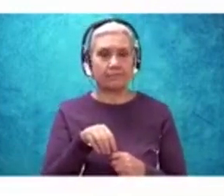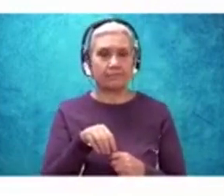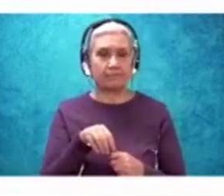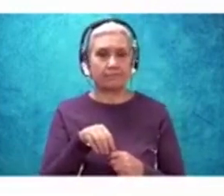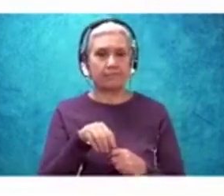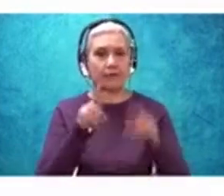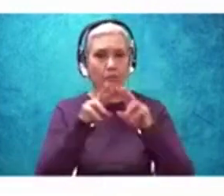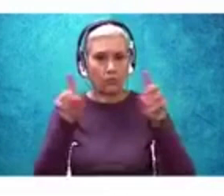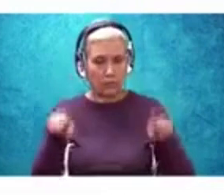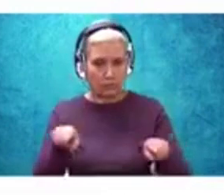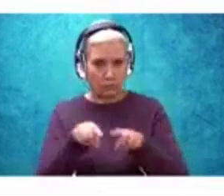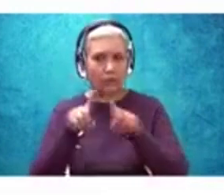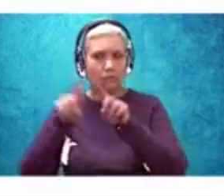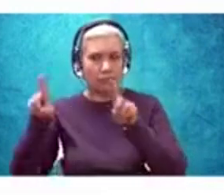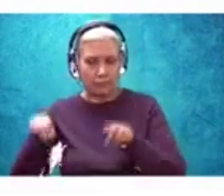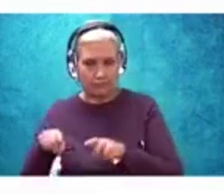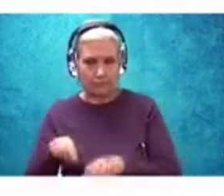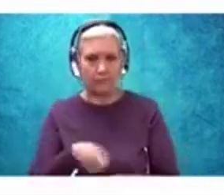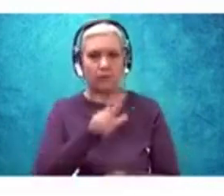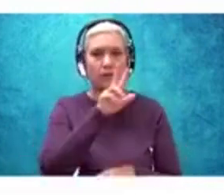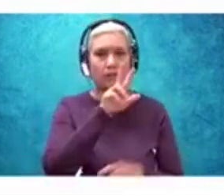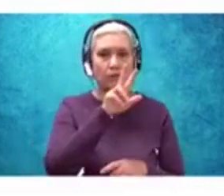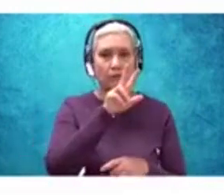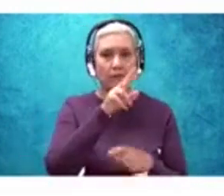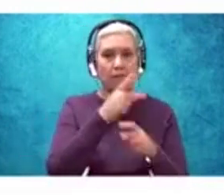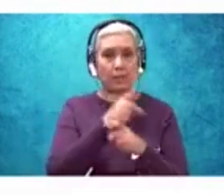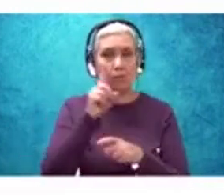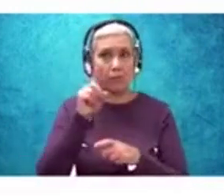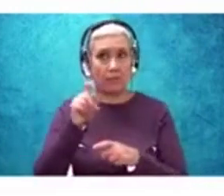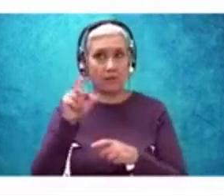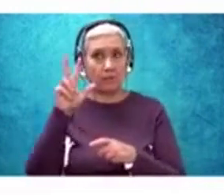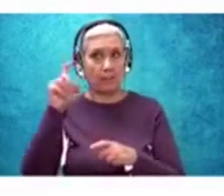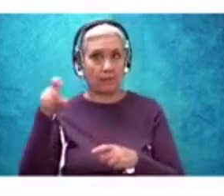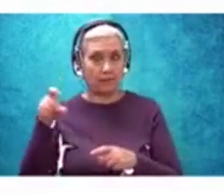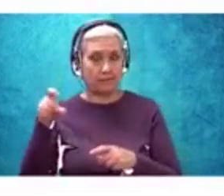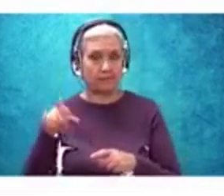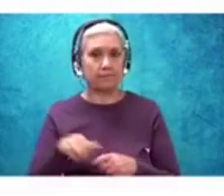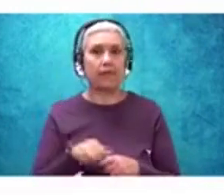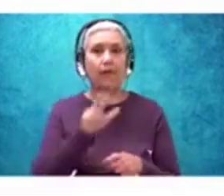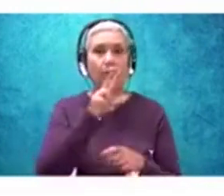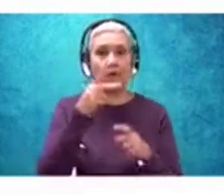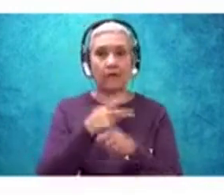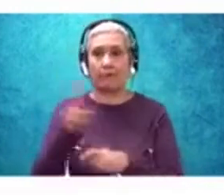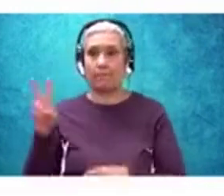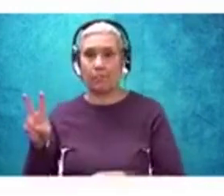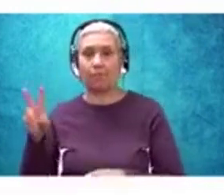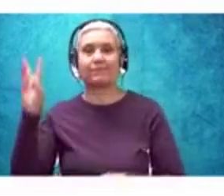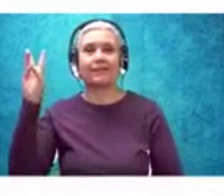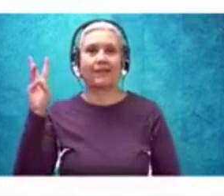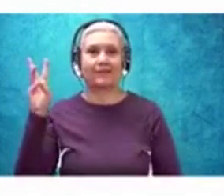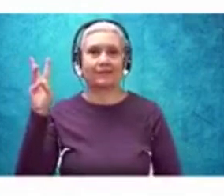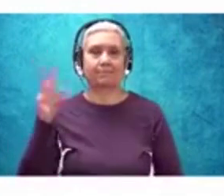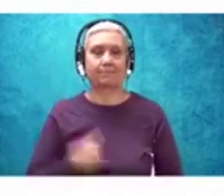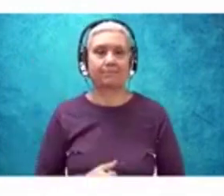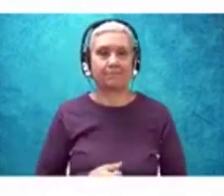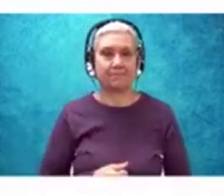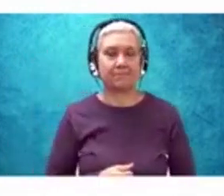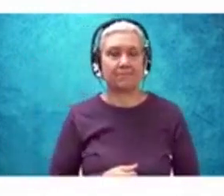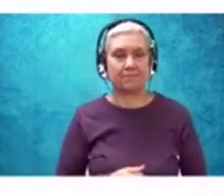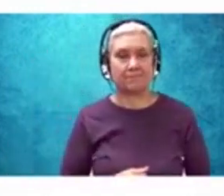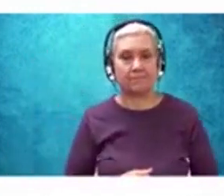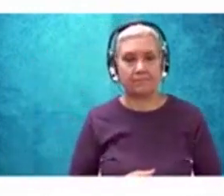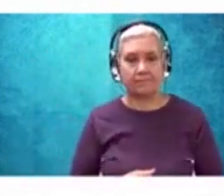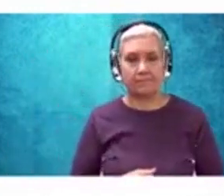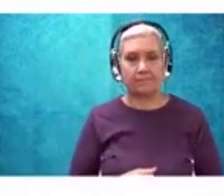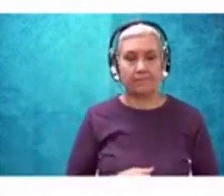rectangle. 3 times 1x is 3x, and 3 times 2 gives us 6. And again, like that previous problem where we're